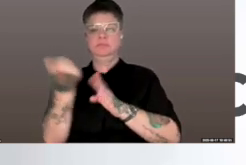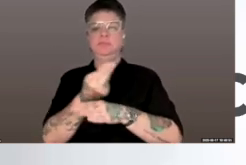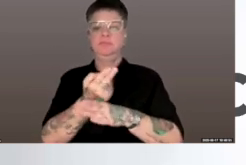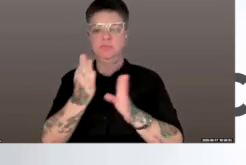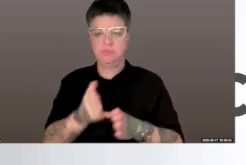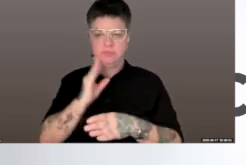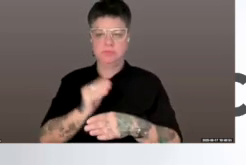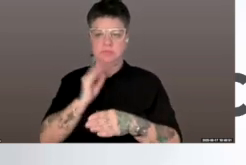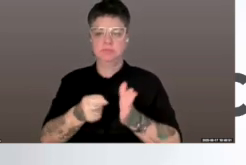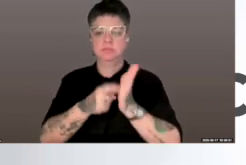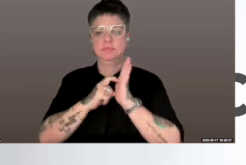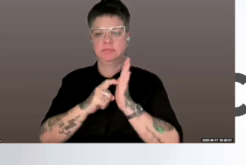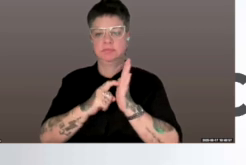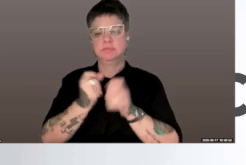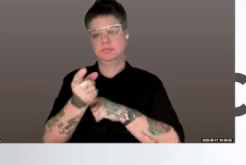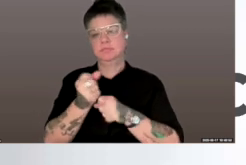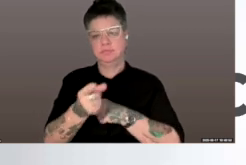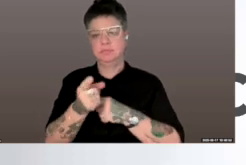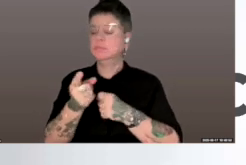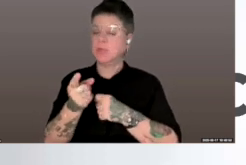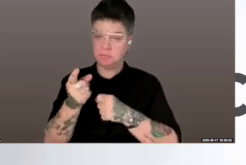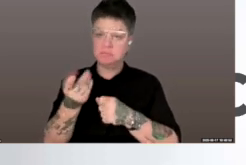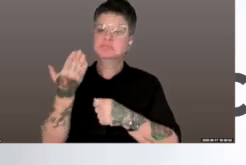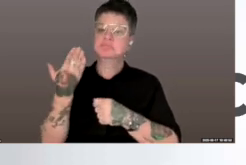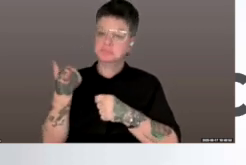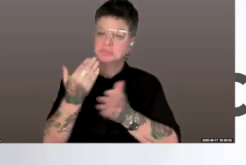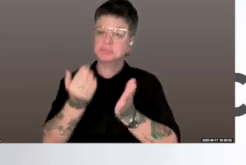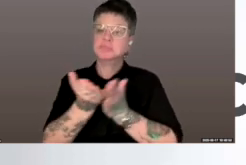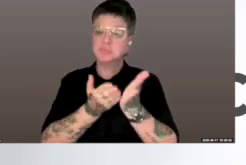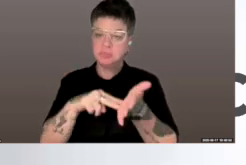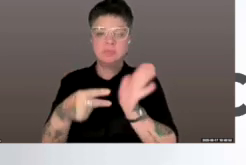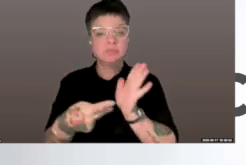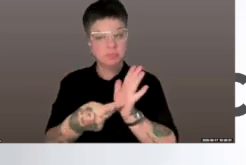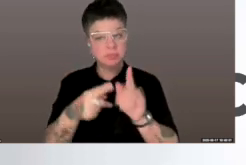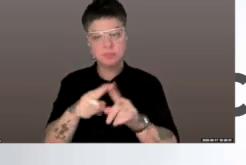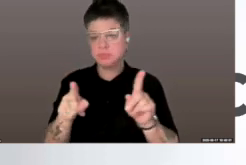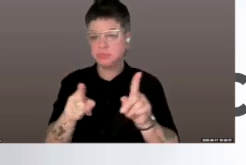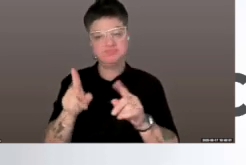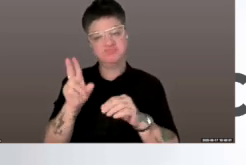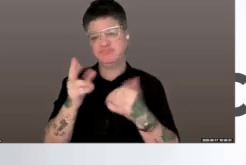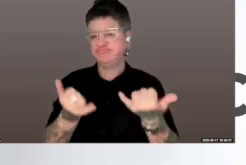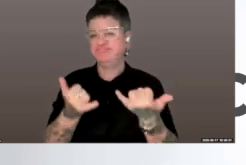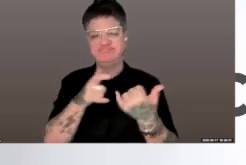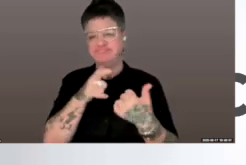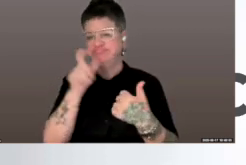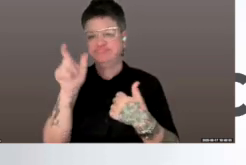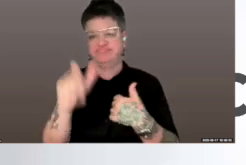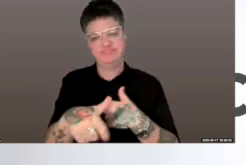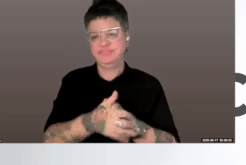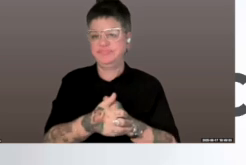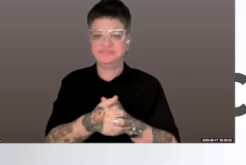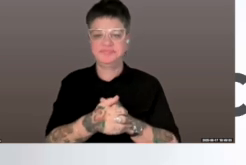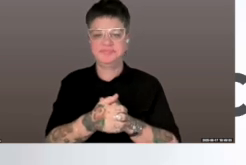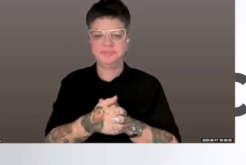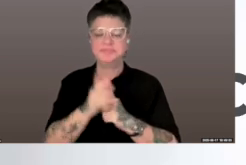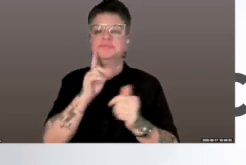are already eligible. We are removing the annual user experience reports requirement. These served a